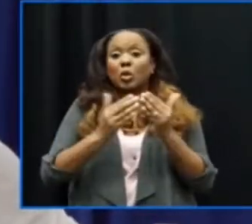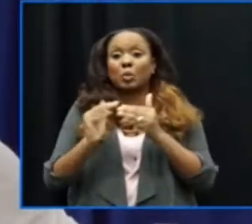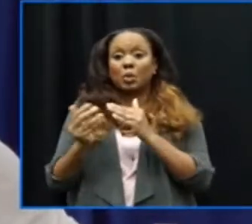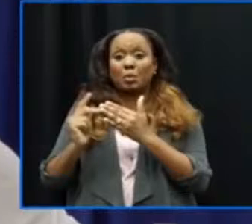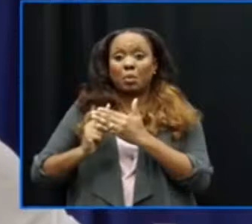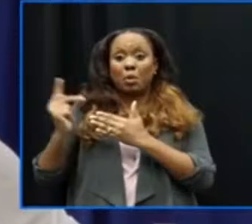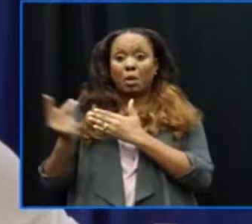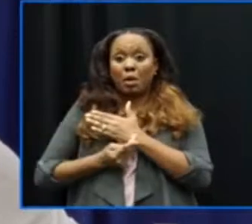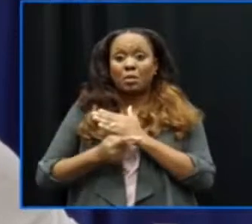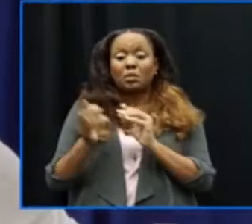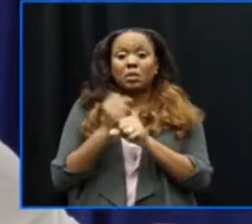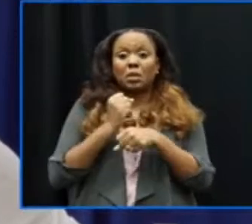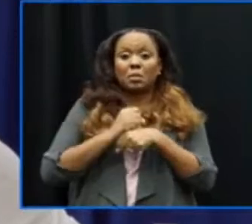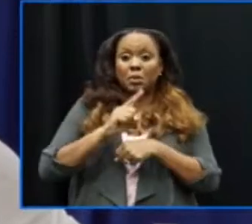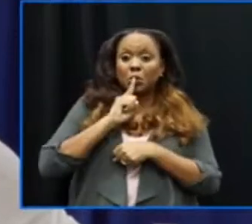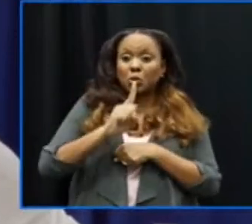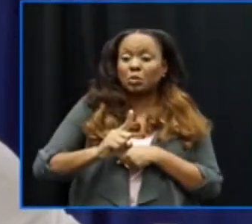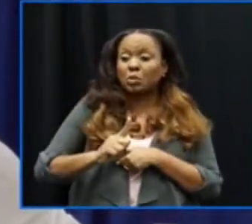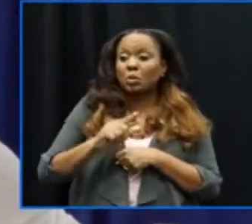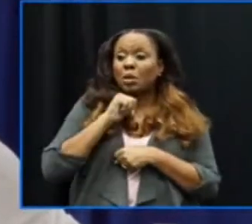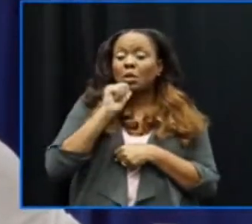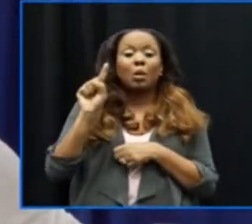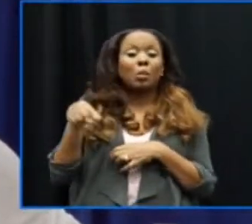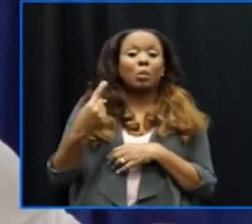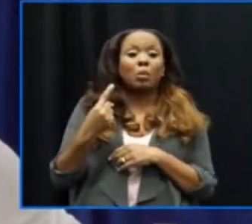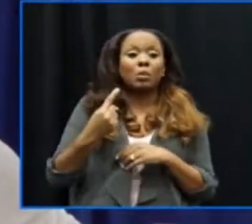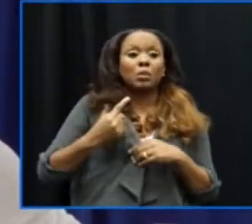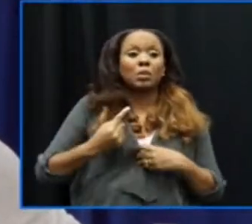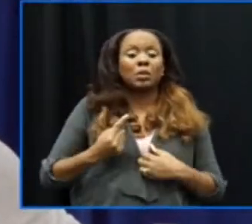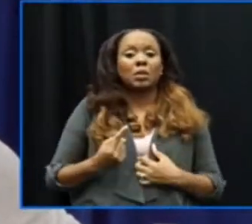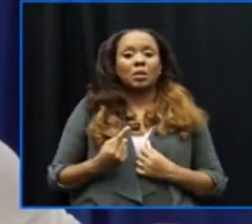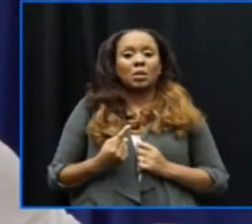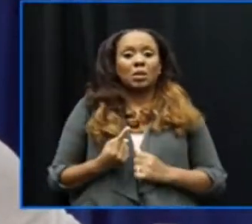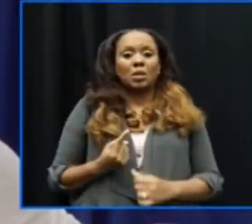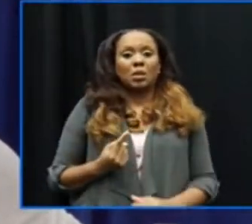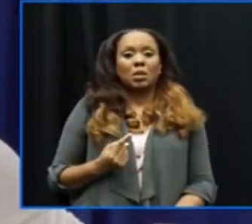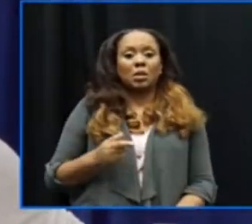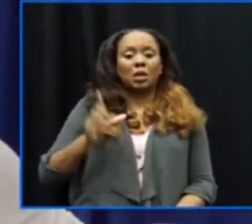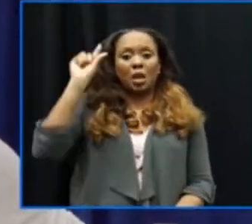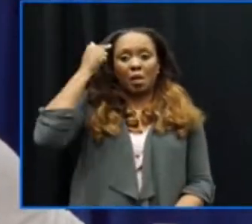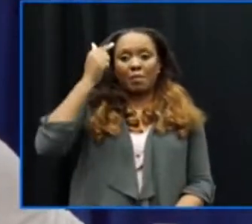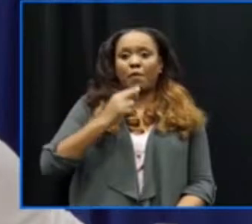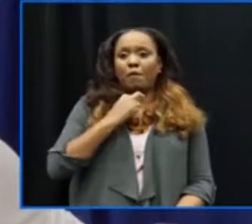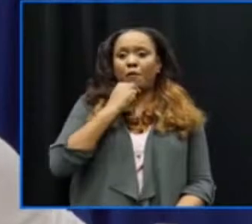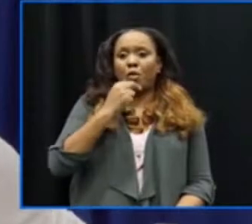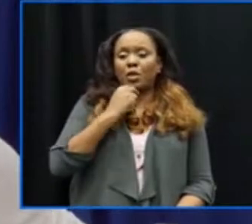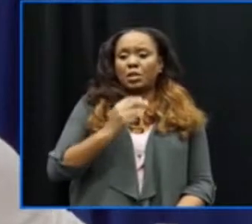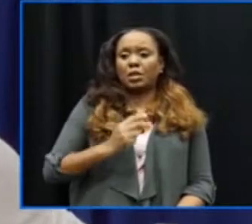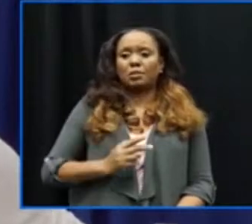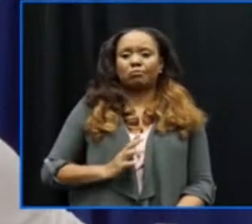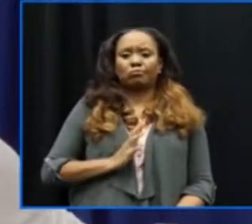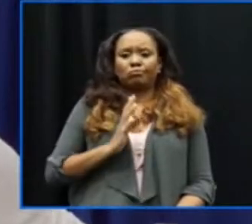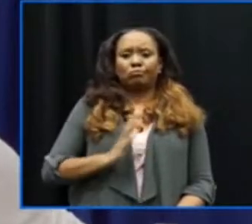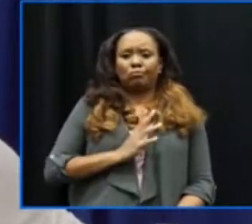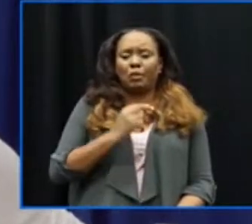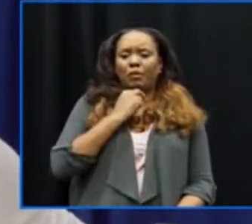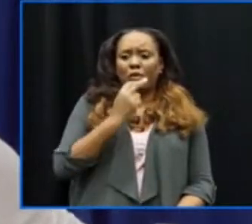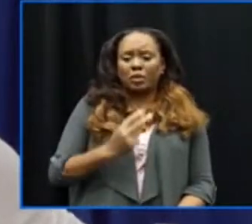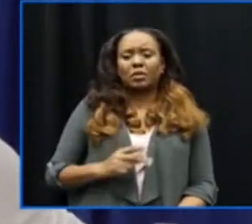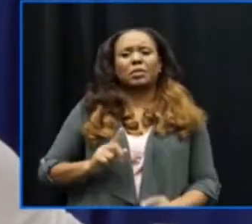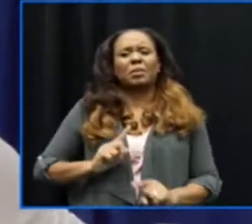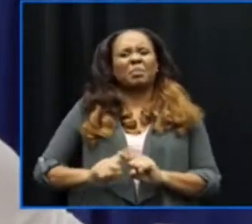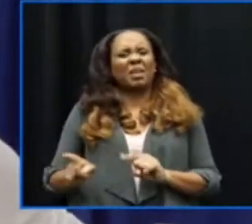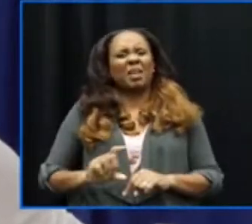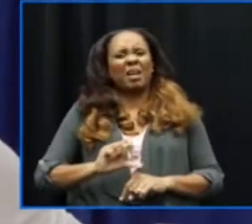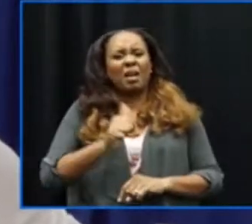programs to ensure that we don't only have the voices of those with whom we have met already, but over the course of